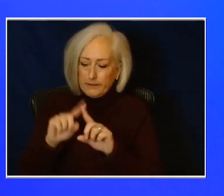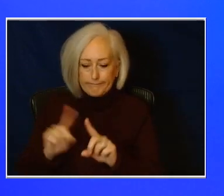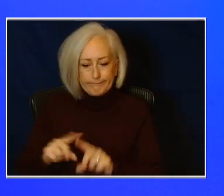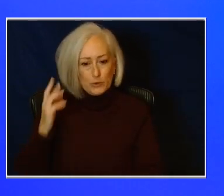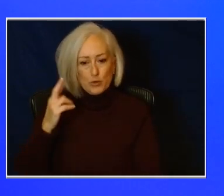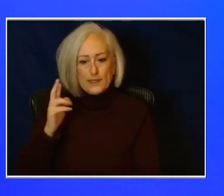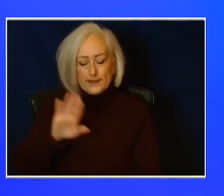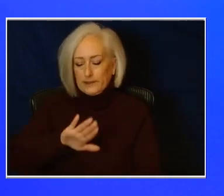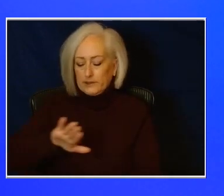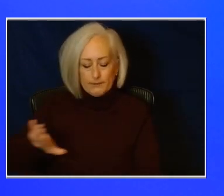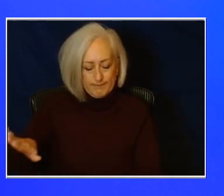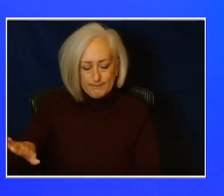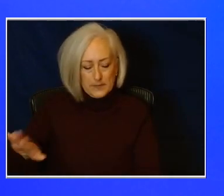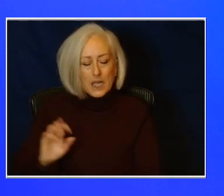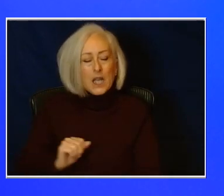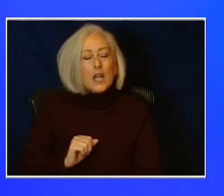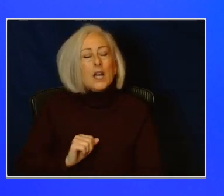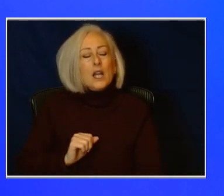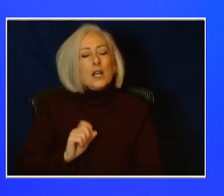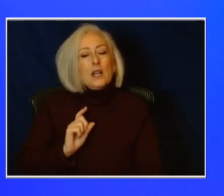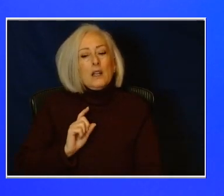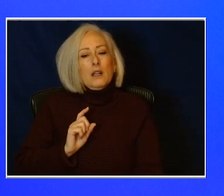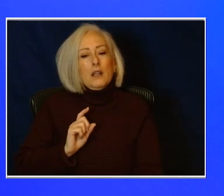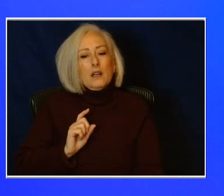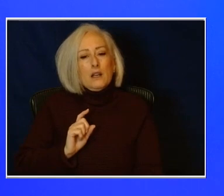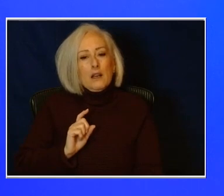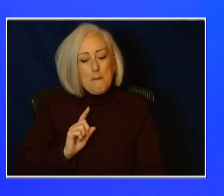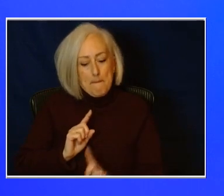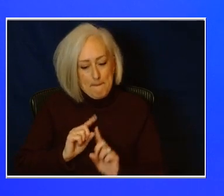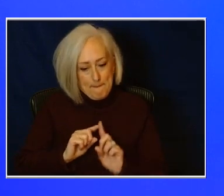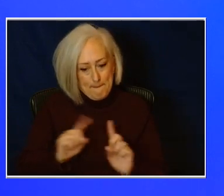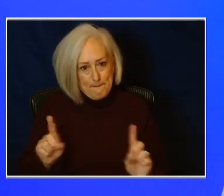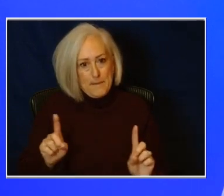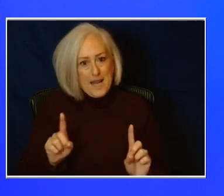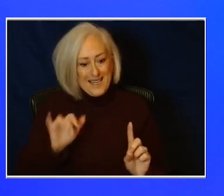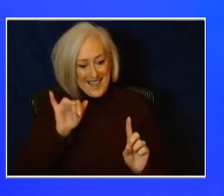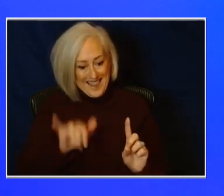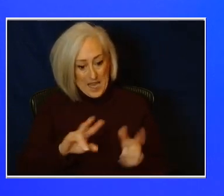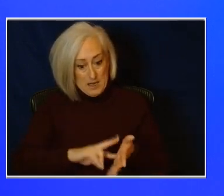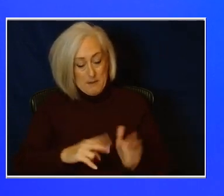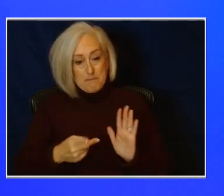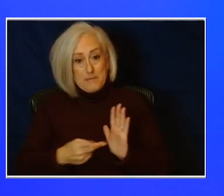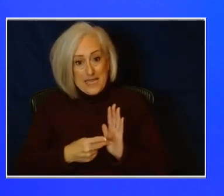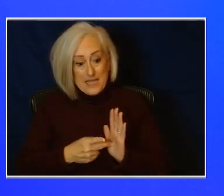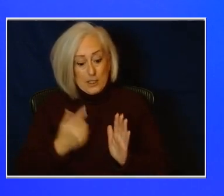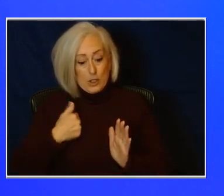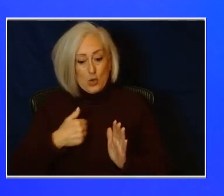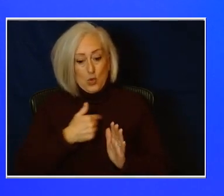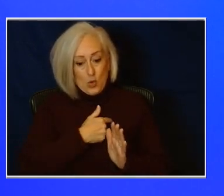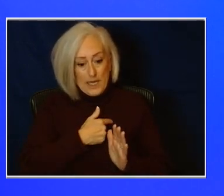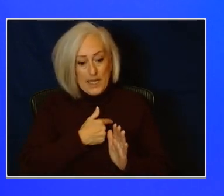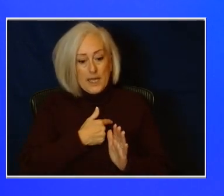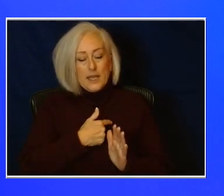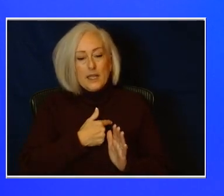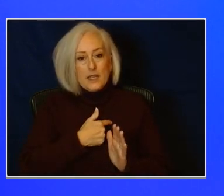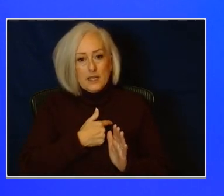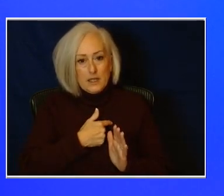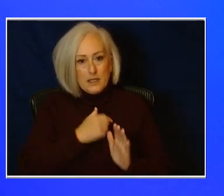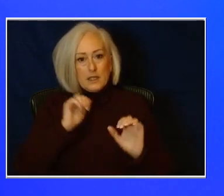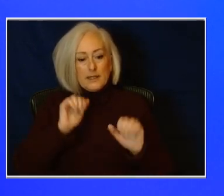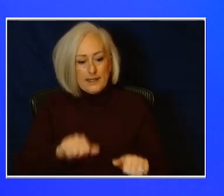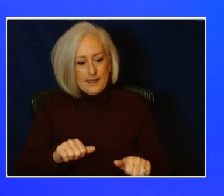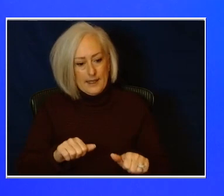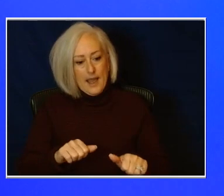get into, but that basically means that we're able to go out successfully